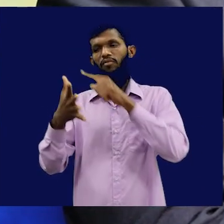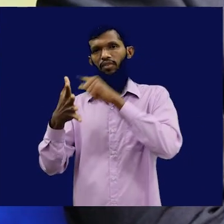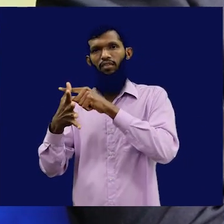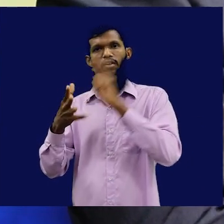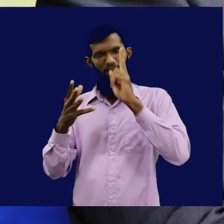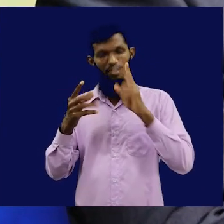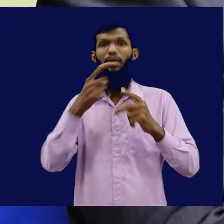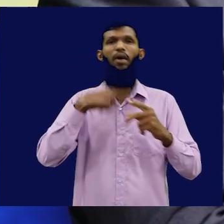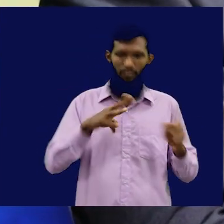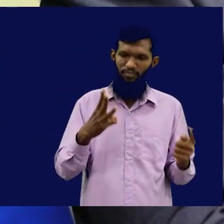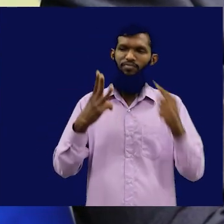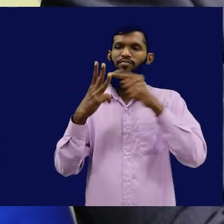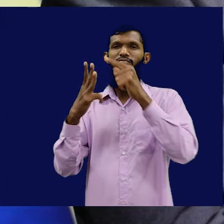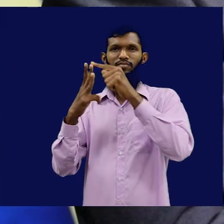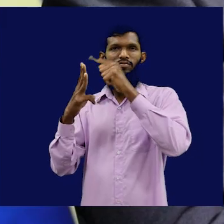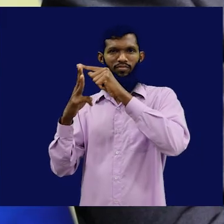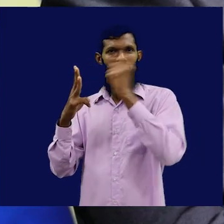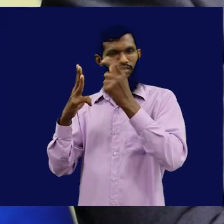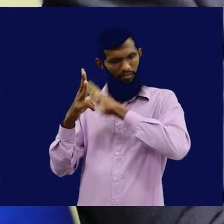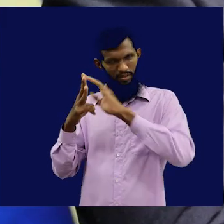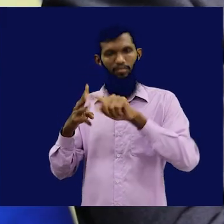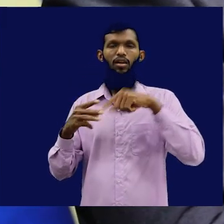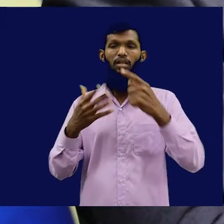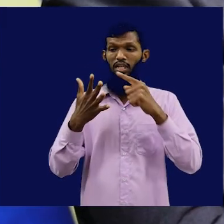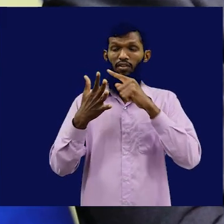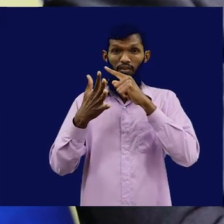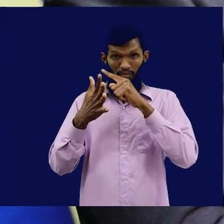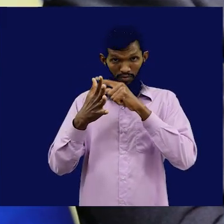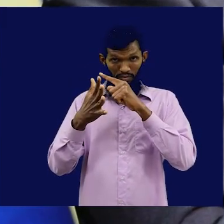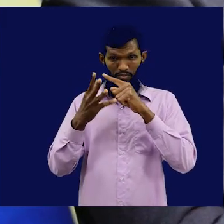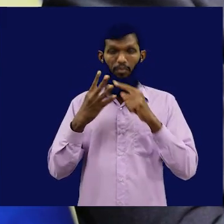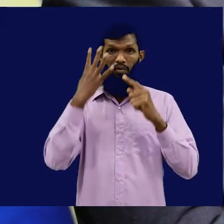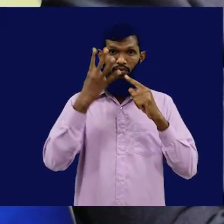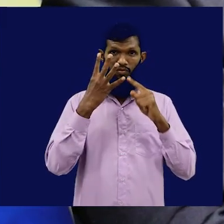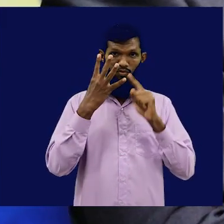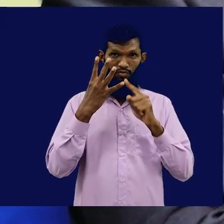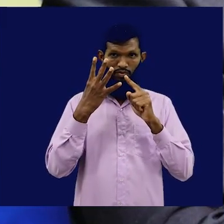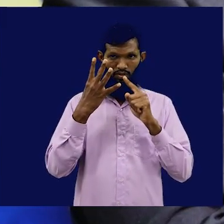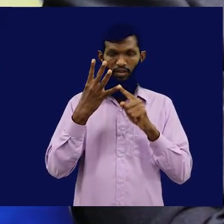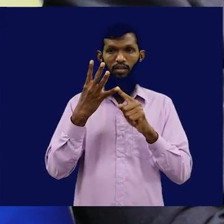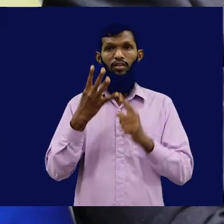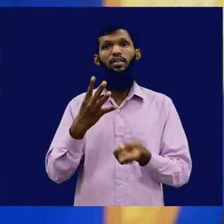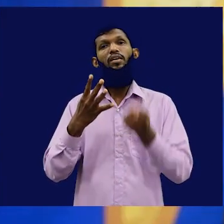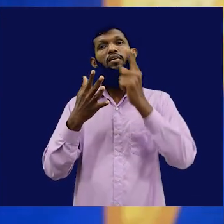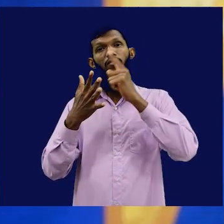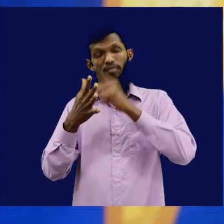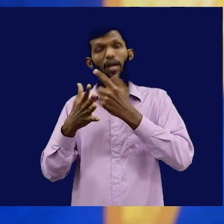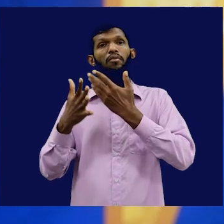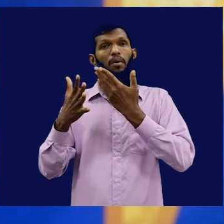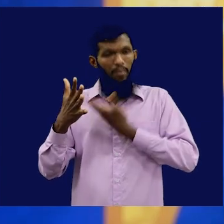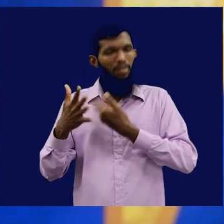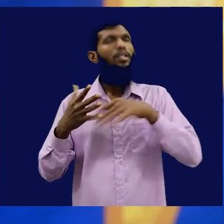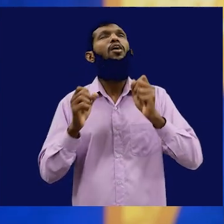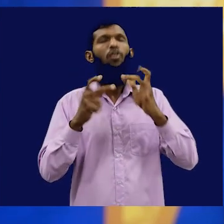day. However, if you wish to leave Mina on the fifth day, you can do so after Ramyo. If you